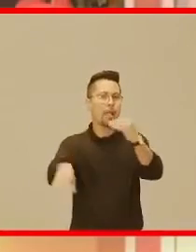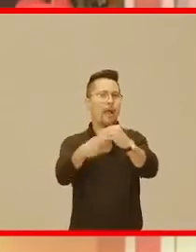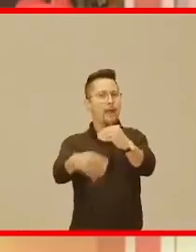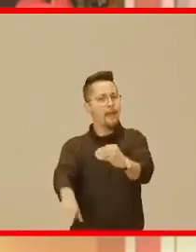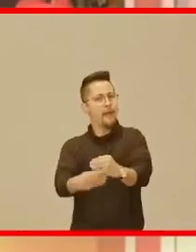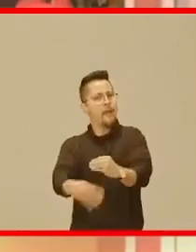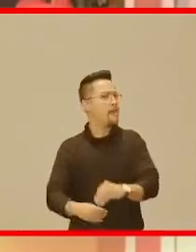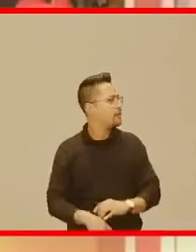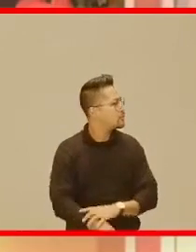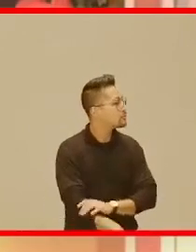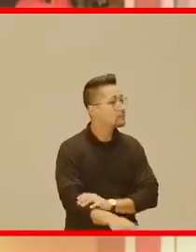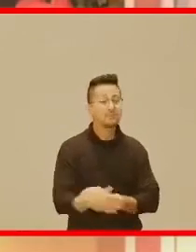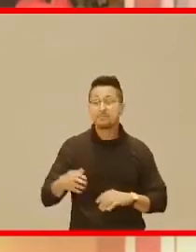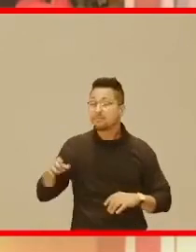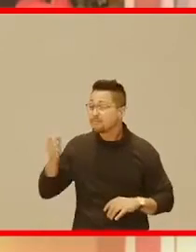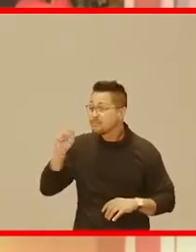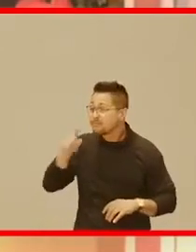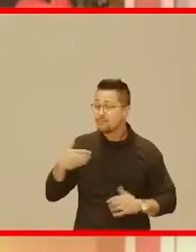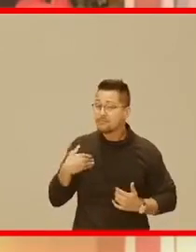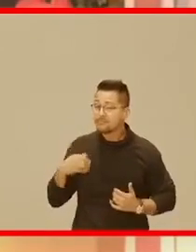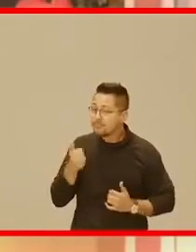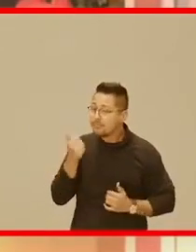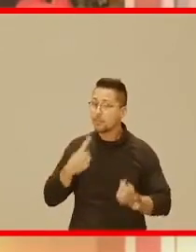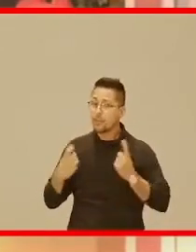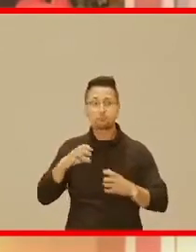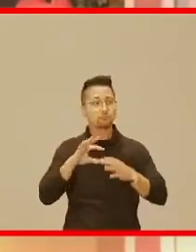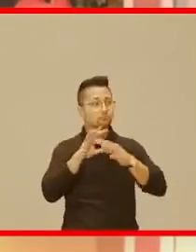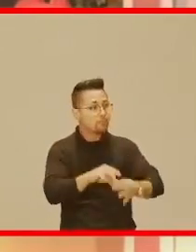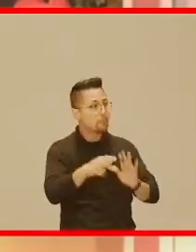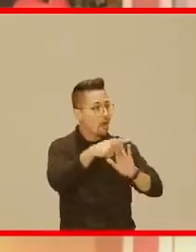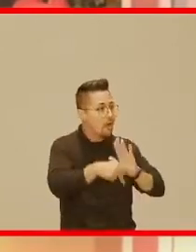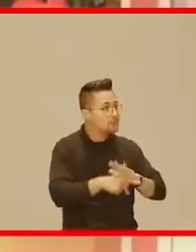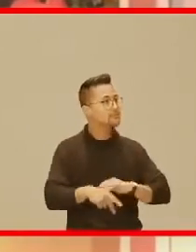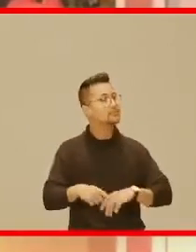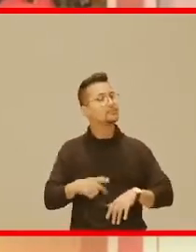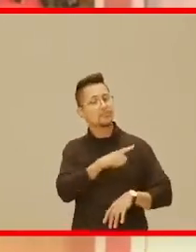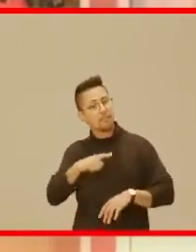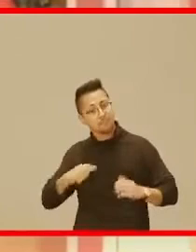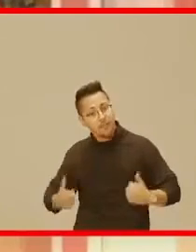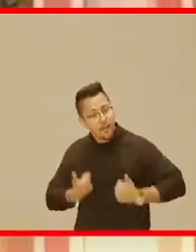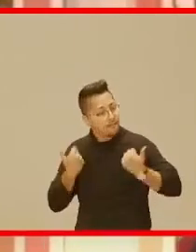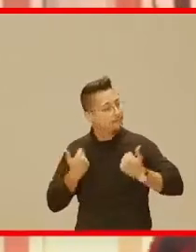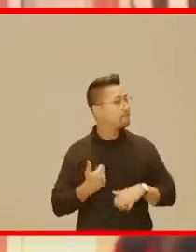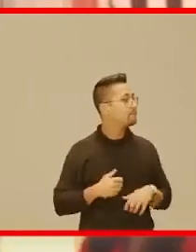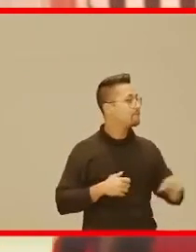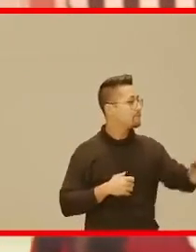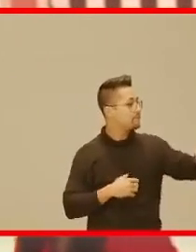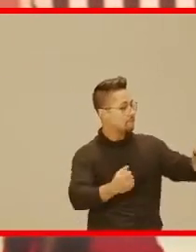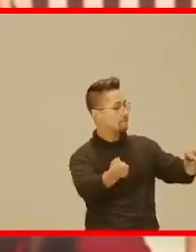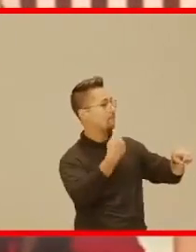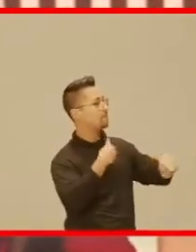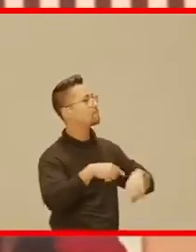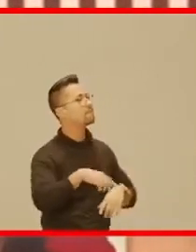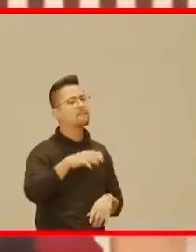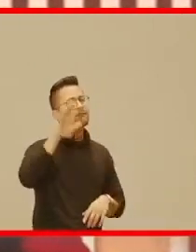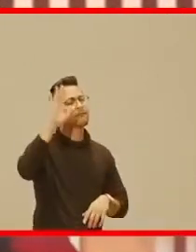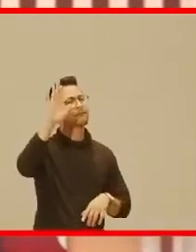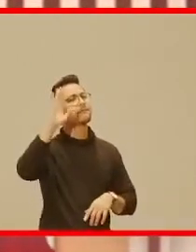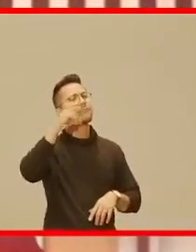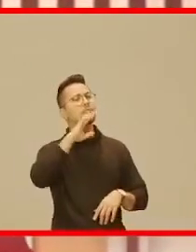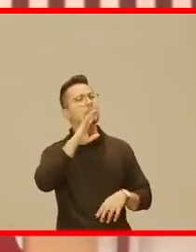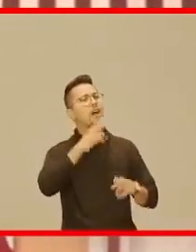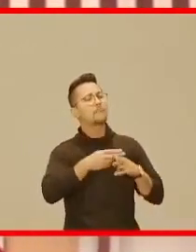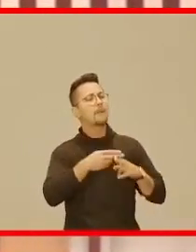other other questions? questions How about we doing on time? policy, legislative life, anything? Hey. So when you said state house, it sounded